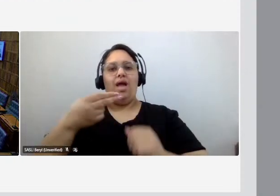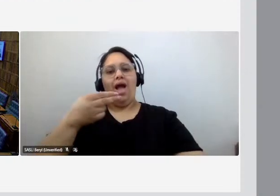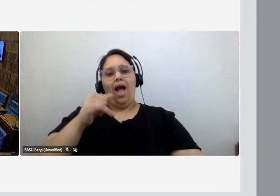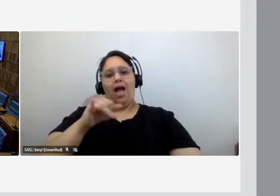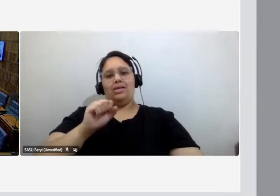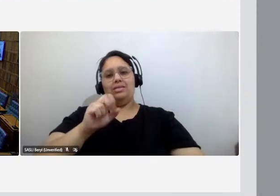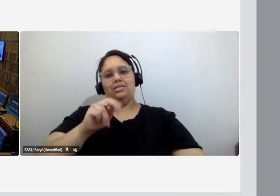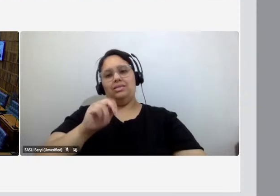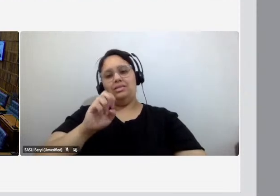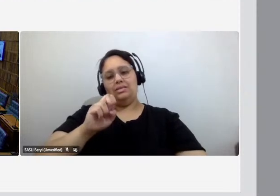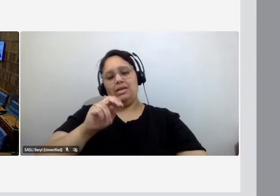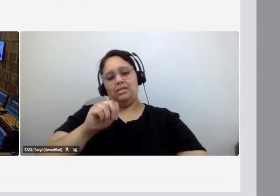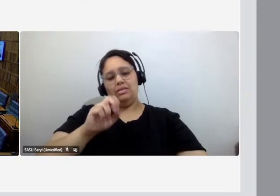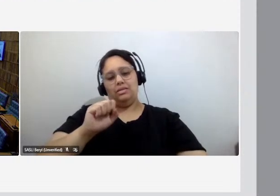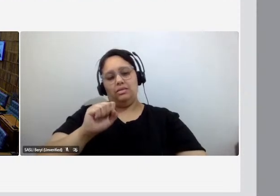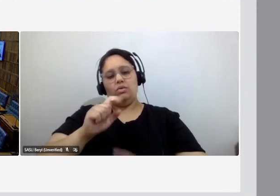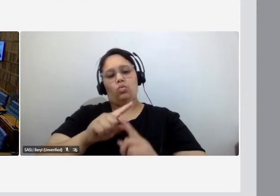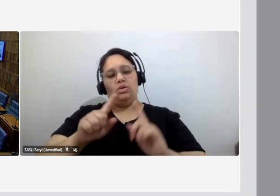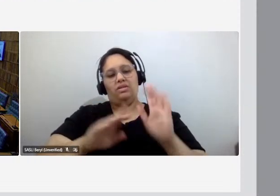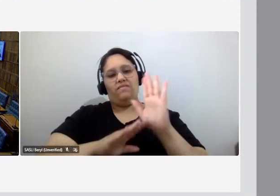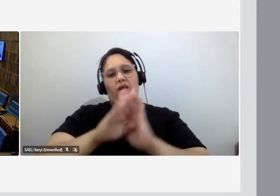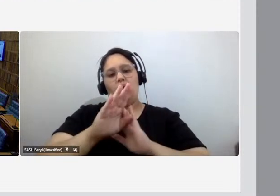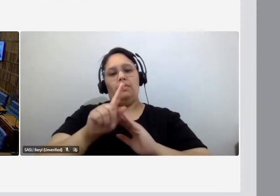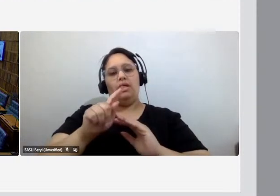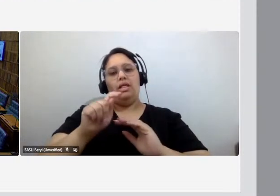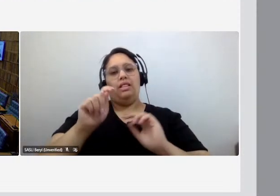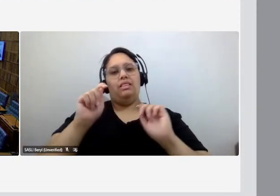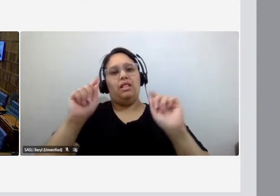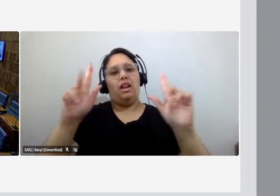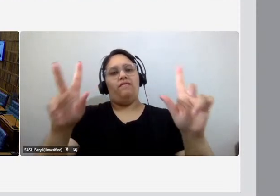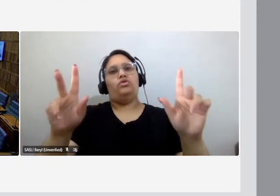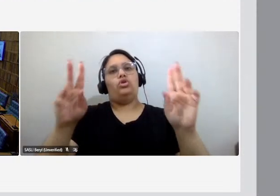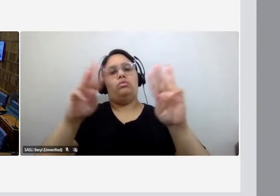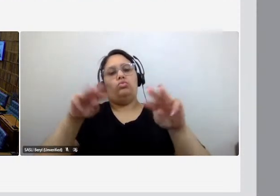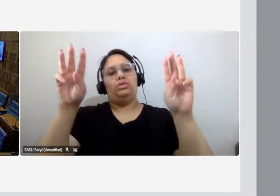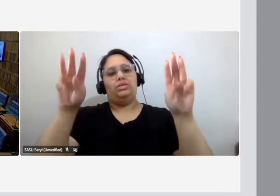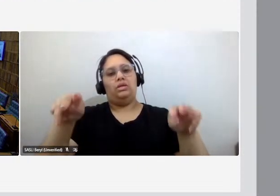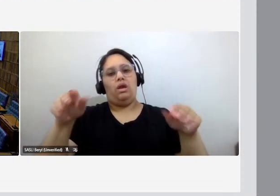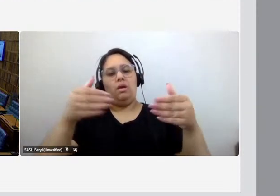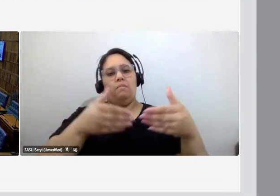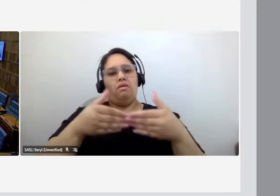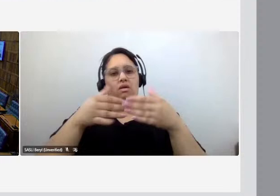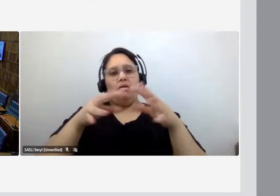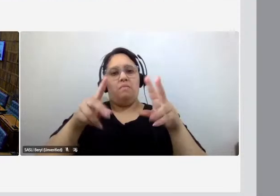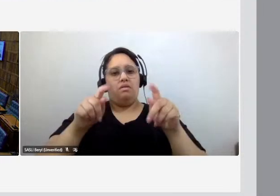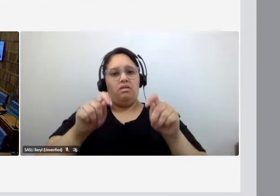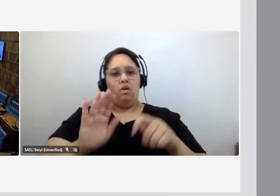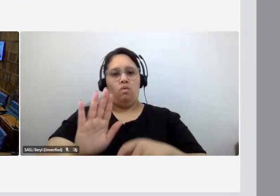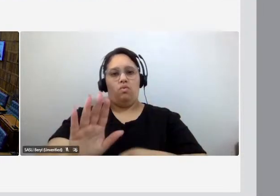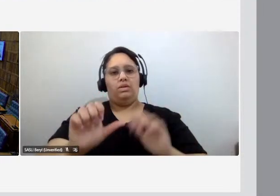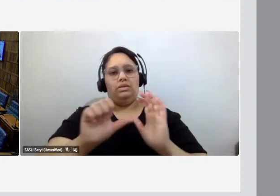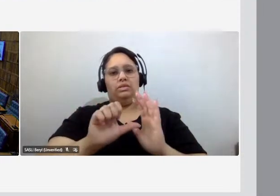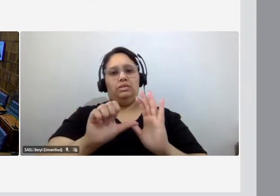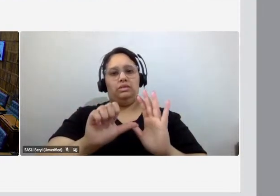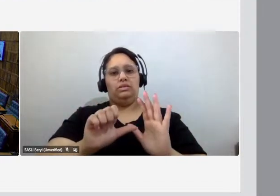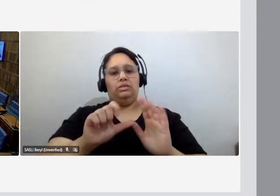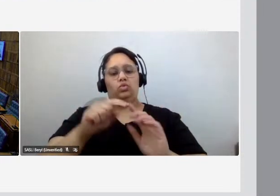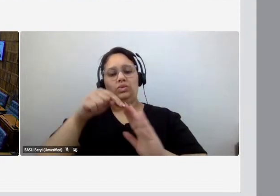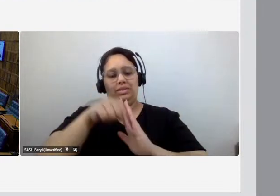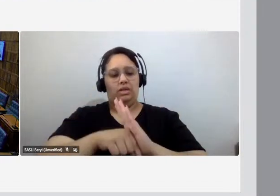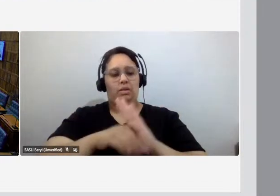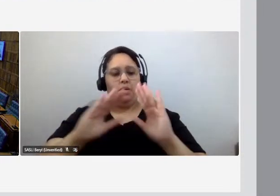the development of what is called the Televolution Museum in Cape Town, as it seeks to deepen and